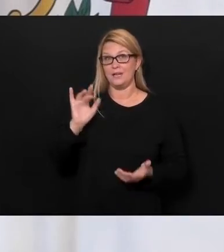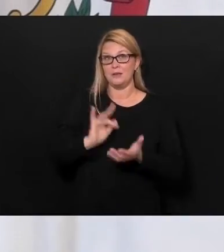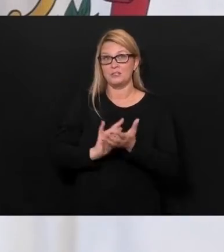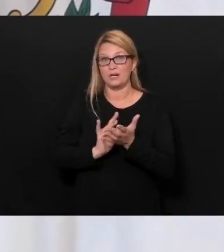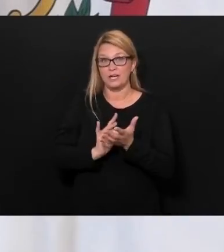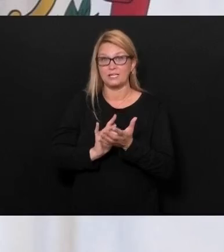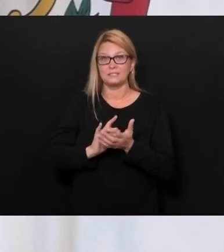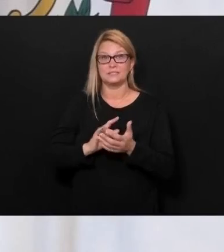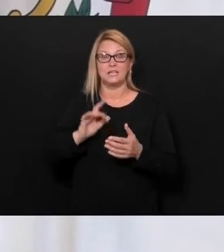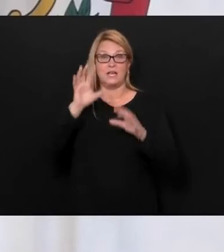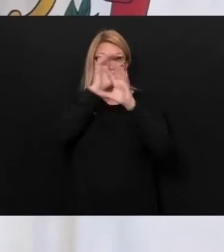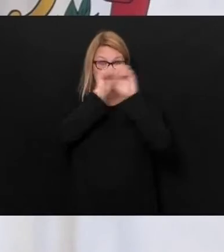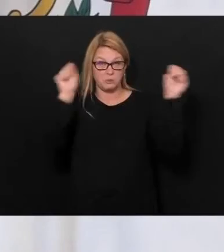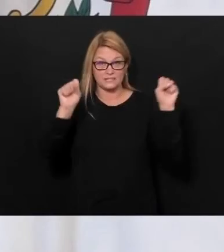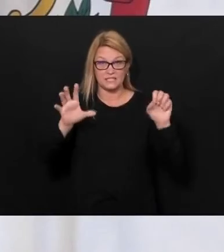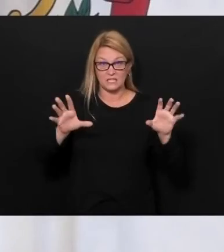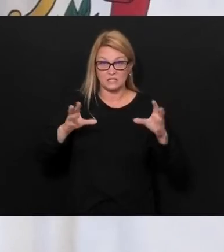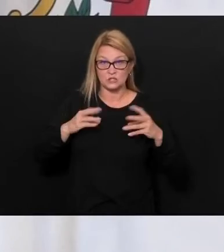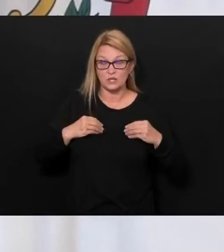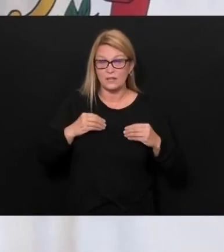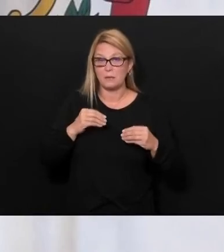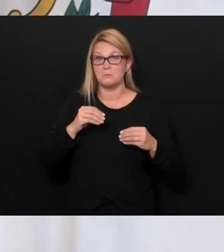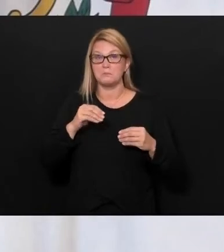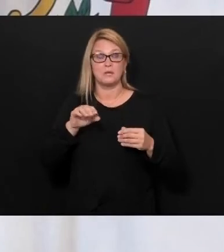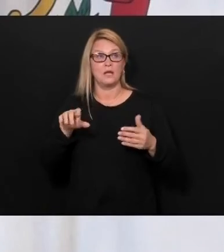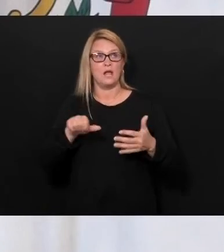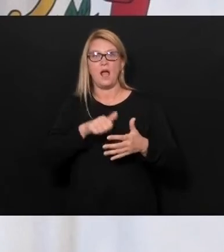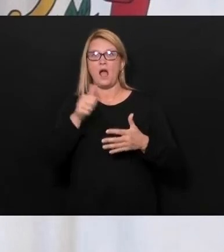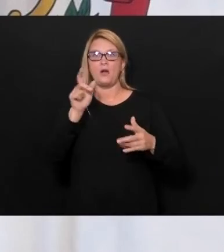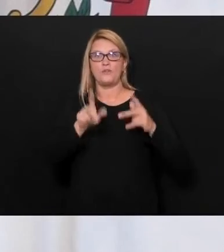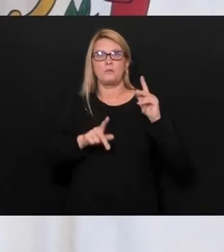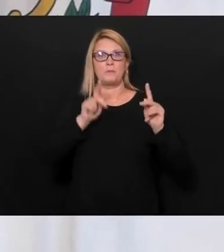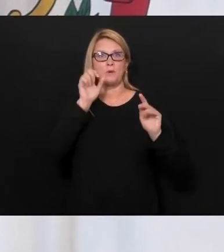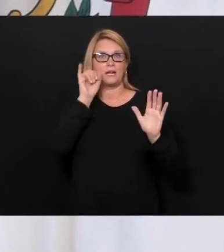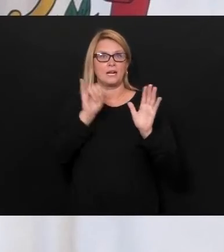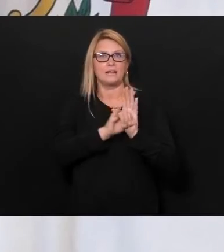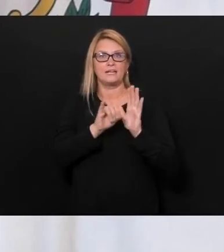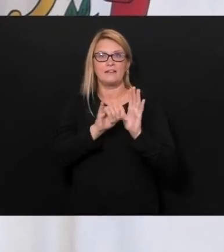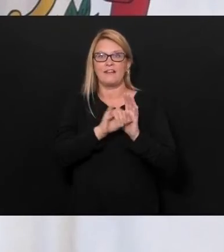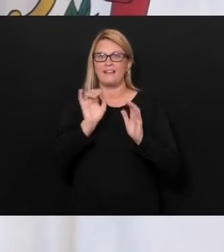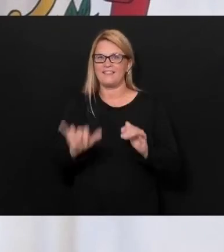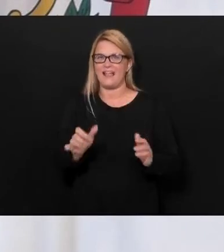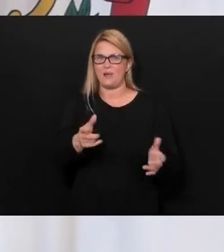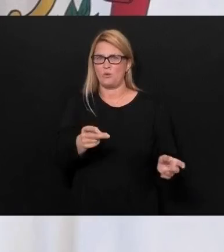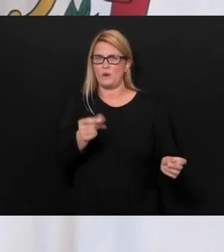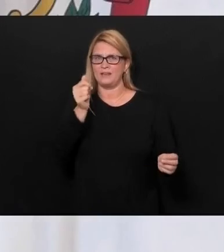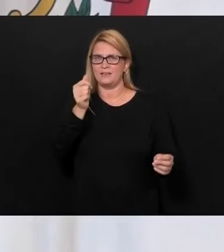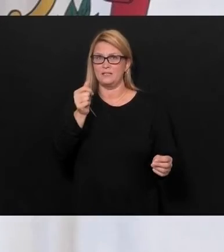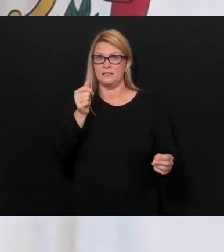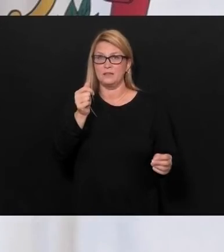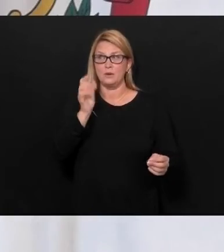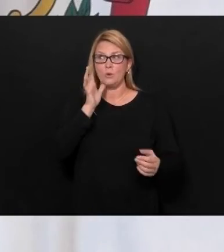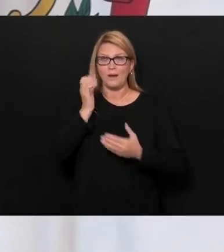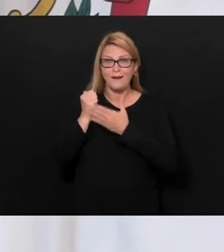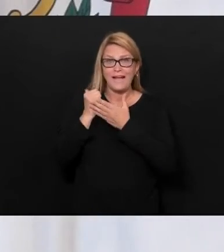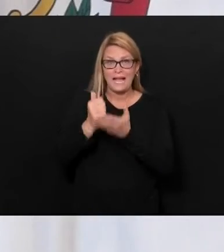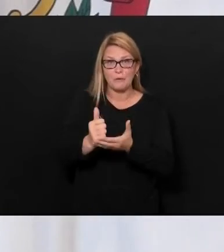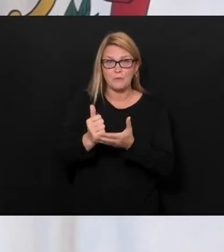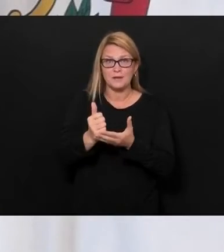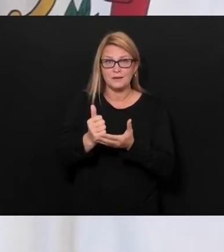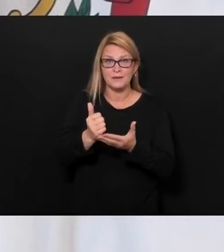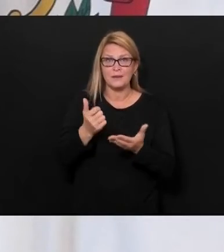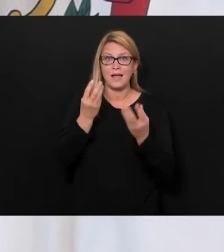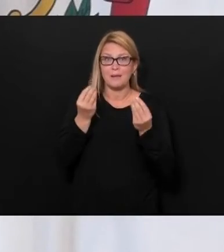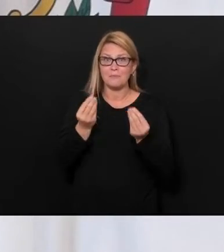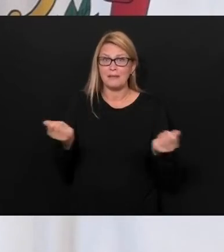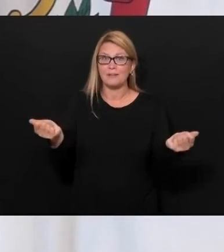took. Absolutely, when we can identify this quickly, we'll make you well, or we'll